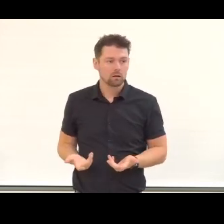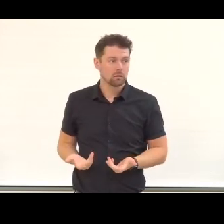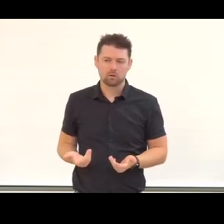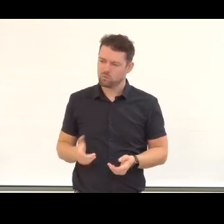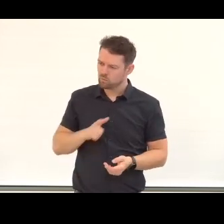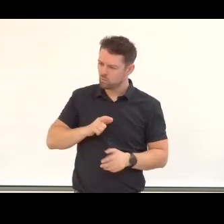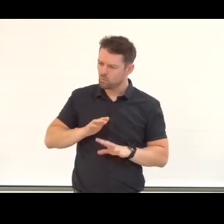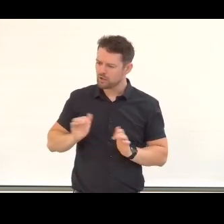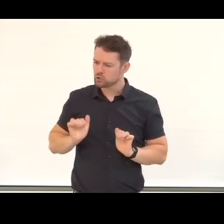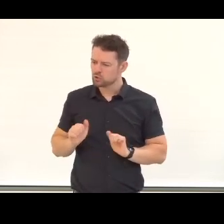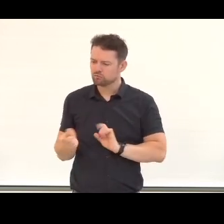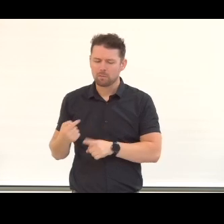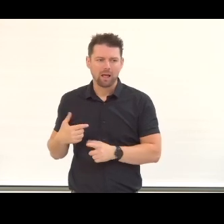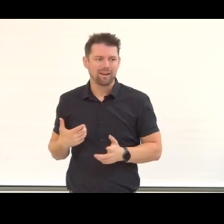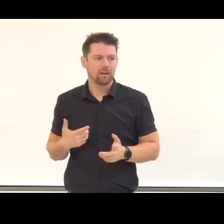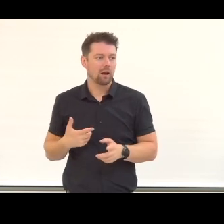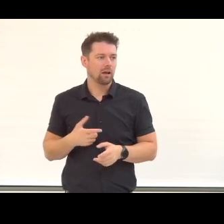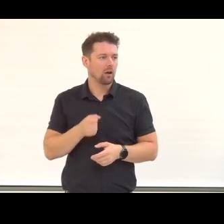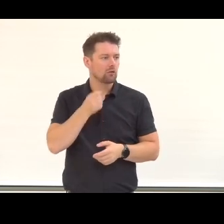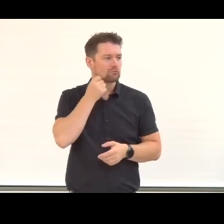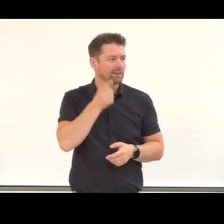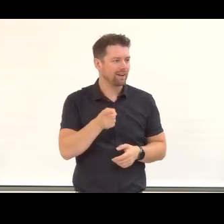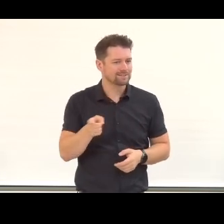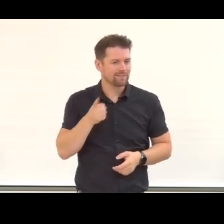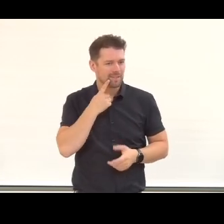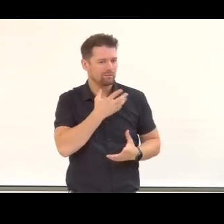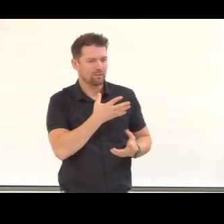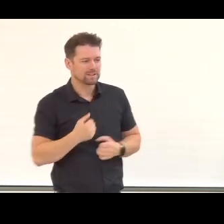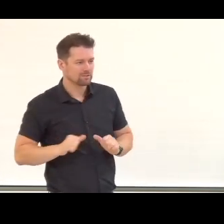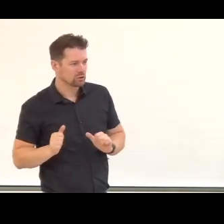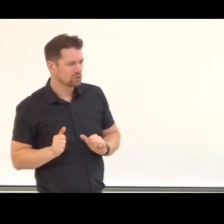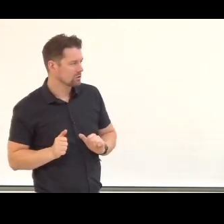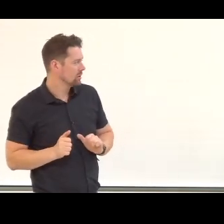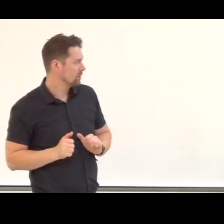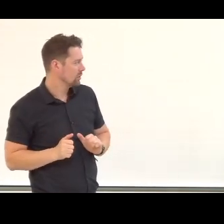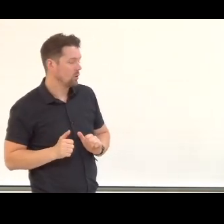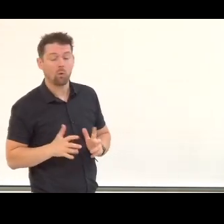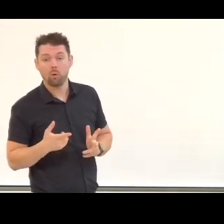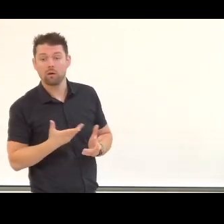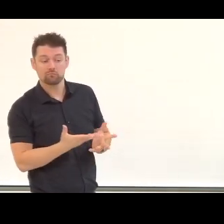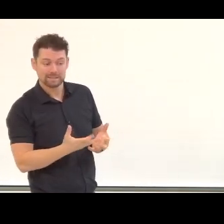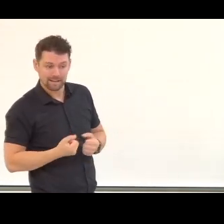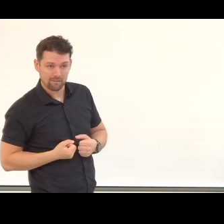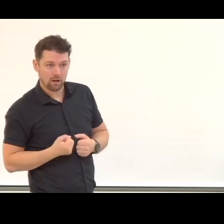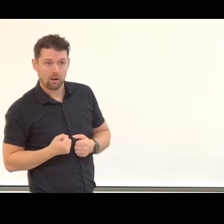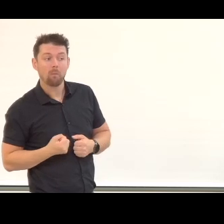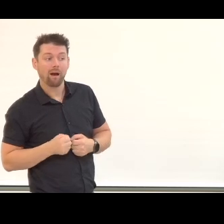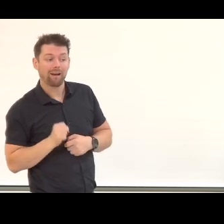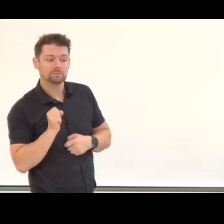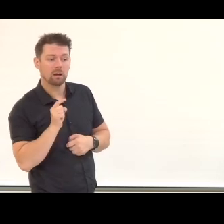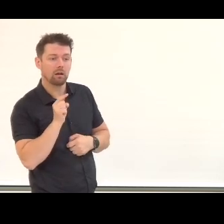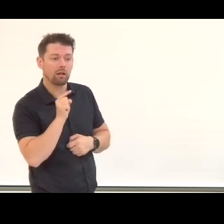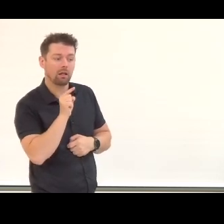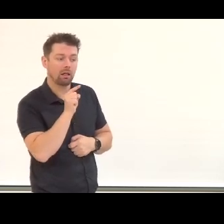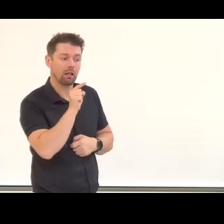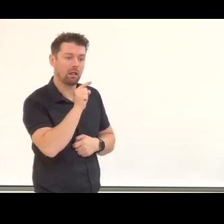they responded yet? Yeah? When you realize they haven't received the message yet, or if they have received it, their answer hasn't come back yet. So this is, I